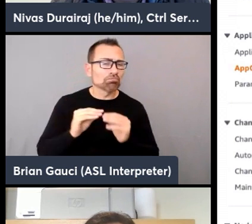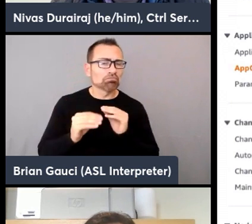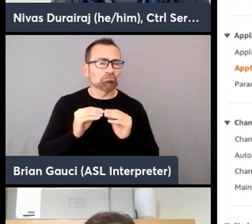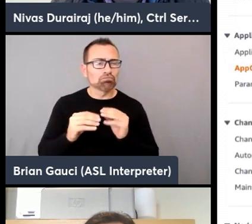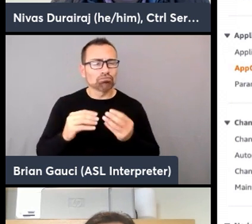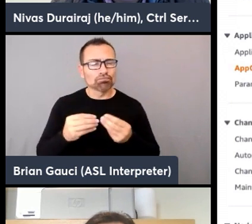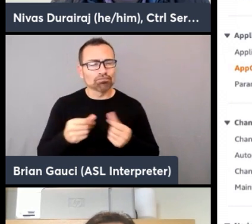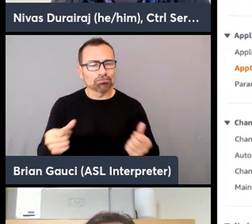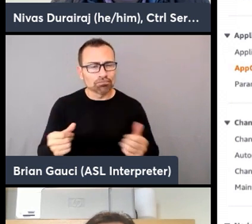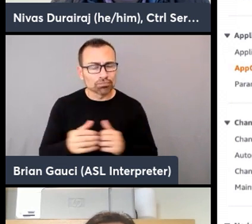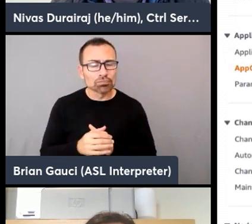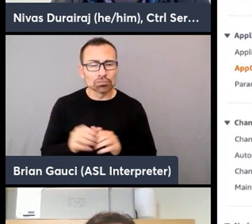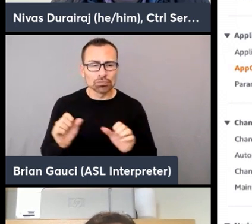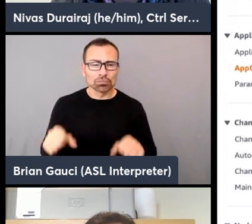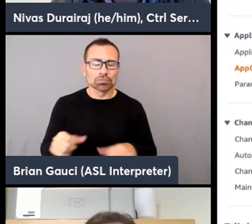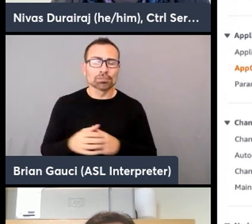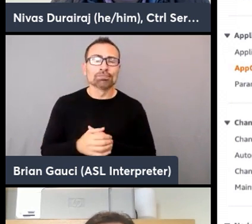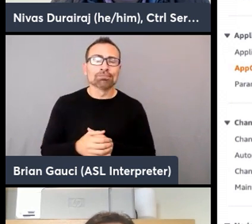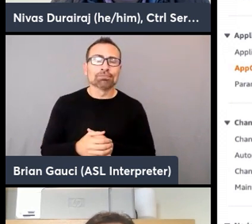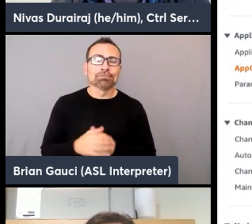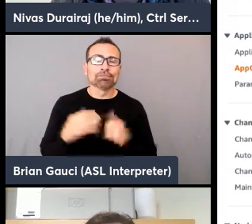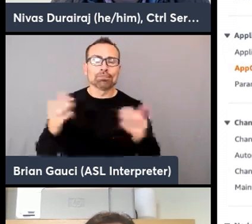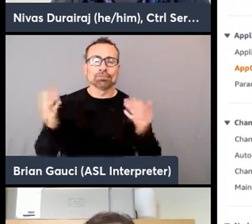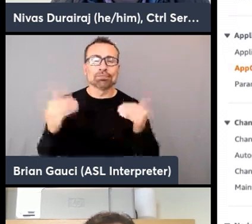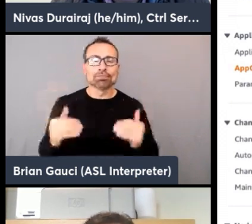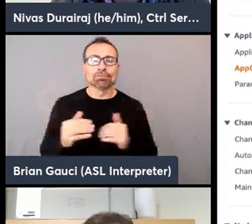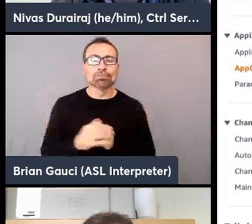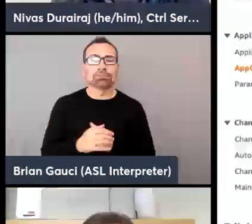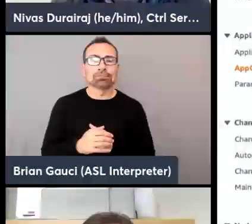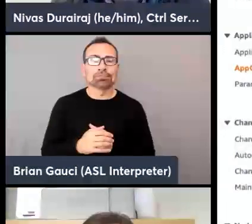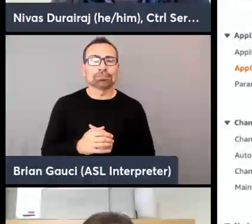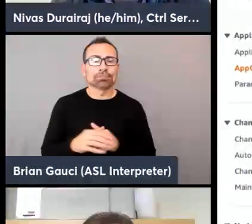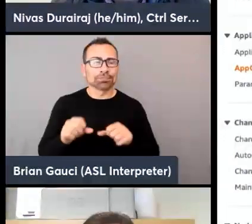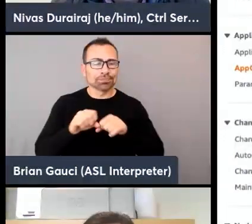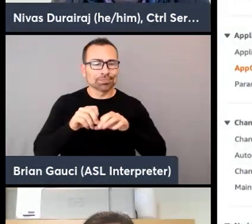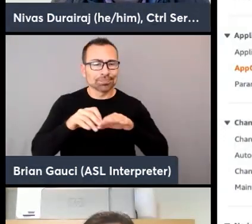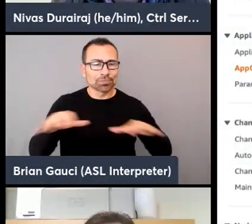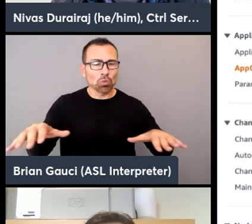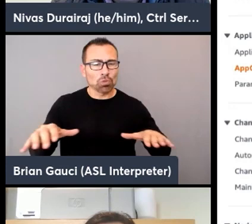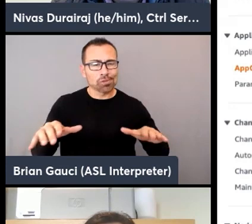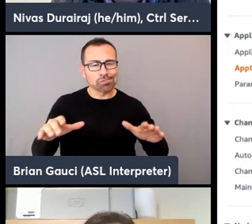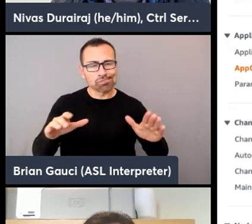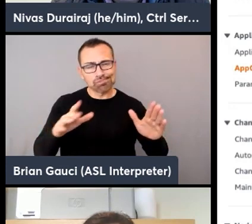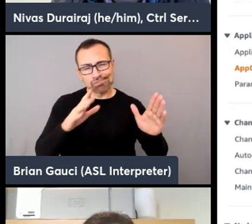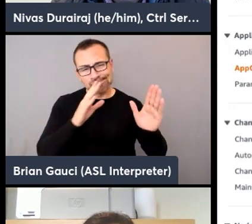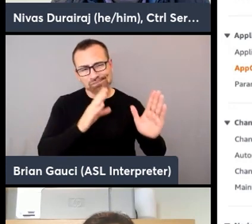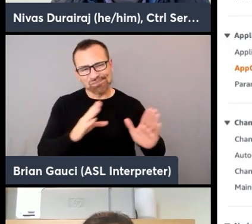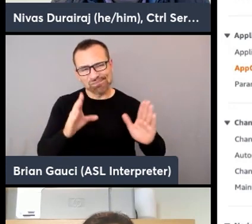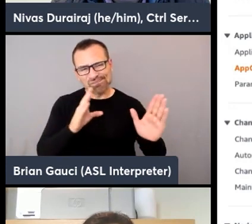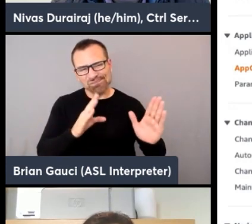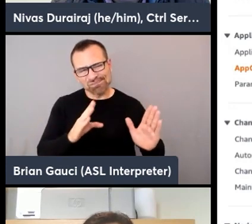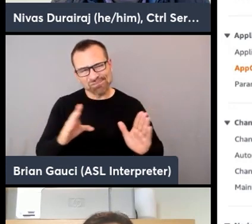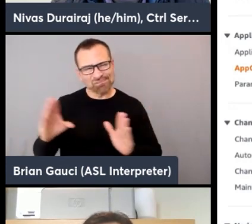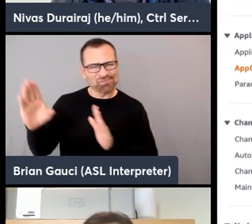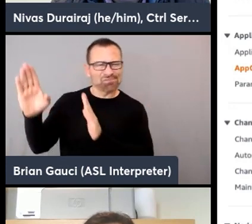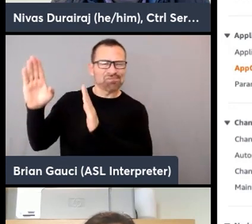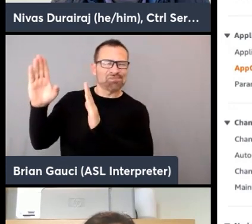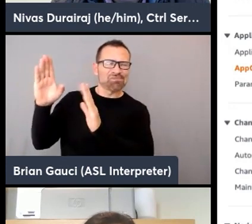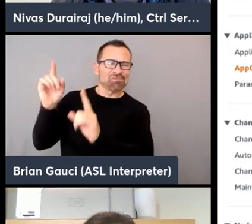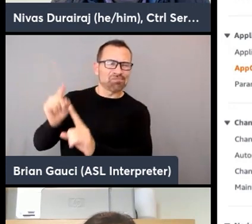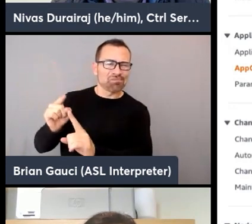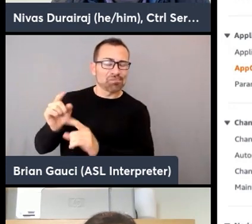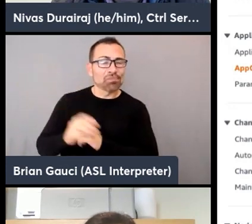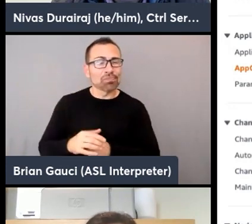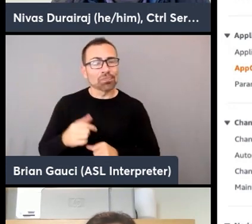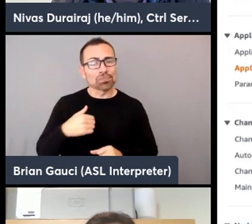that ability. And then the next piece here is the deployment strategy. So I'll talk a little bit about gradual